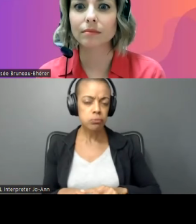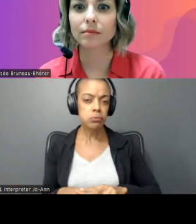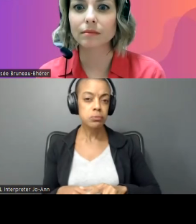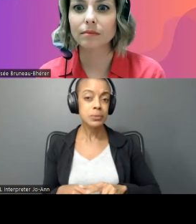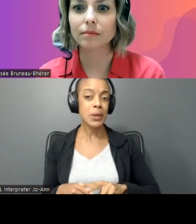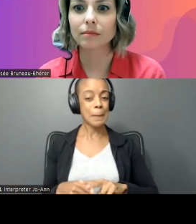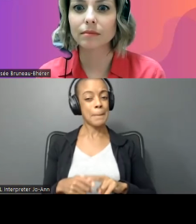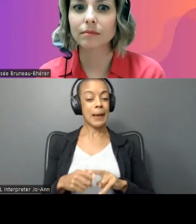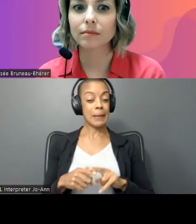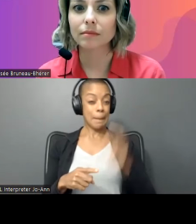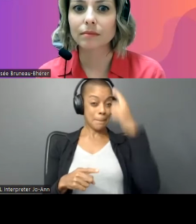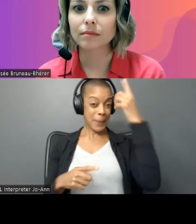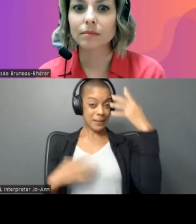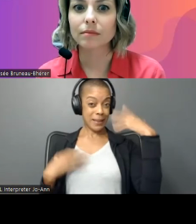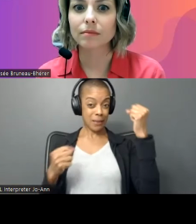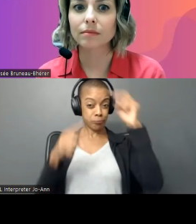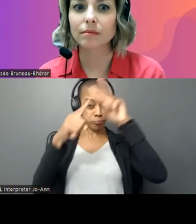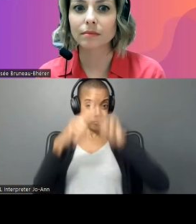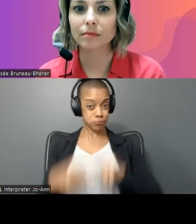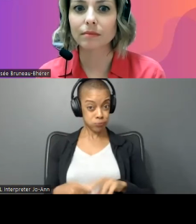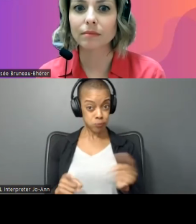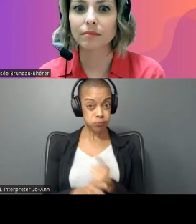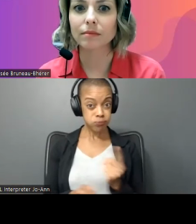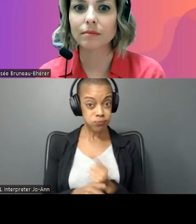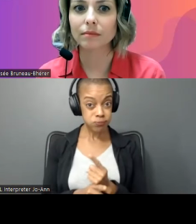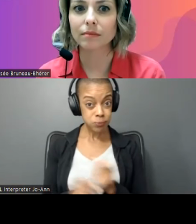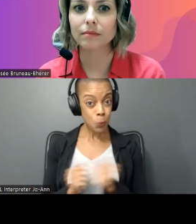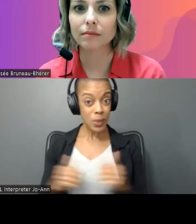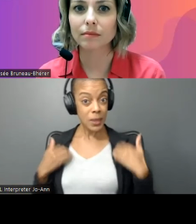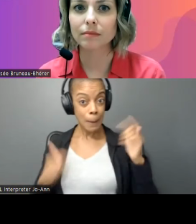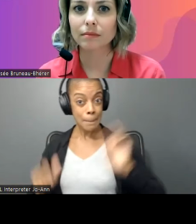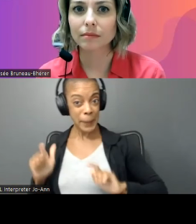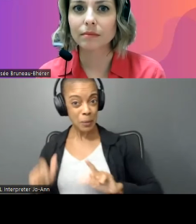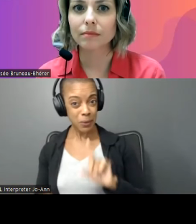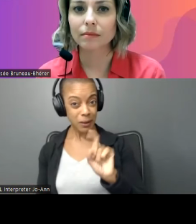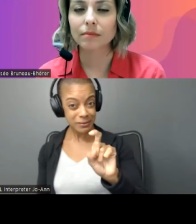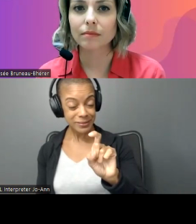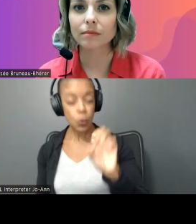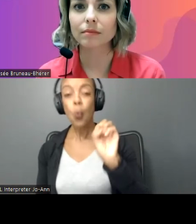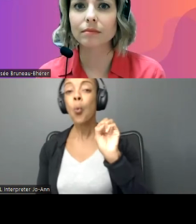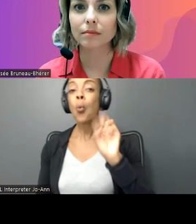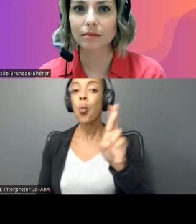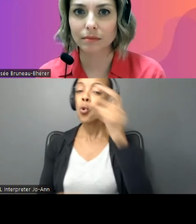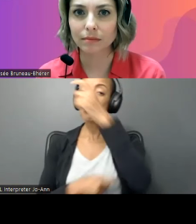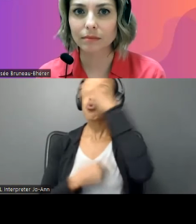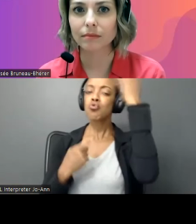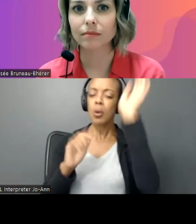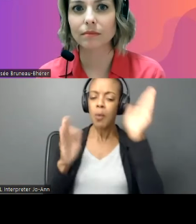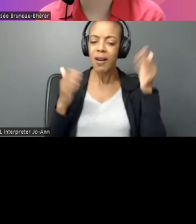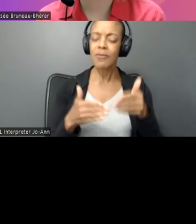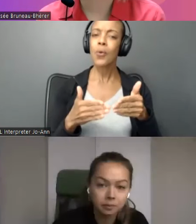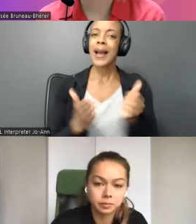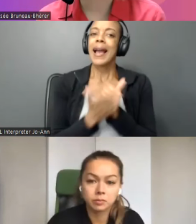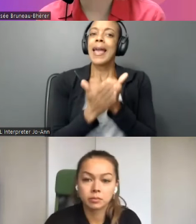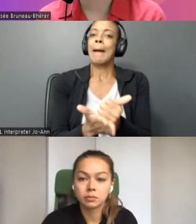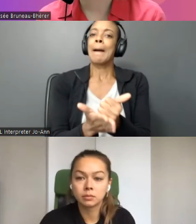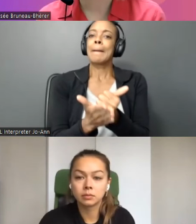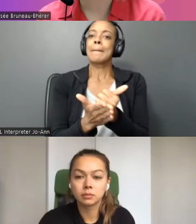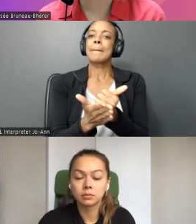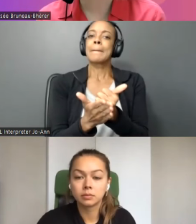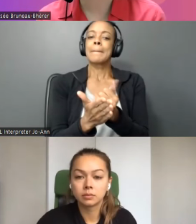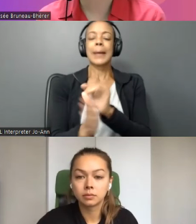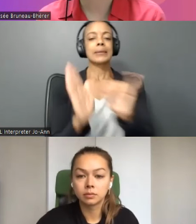these terms when we're working with young people, or could trauma-focused practices help us to identify the signs